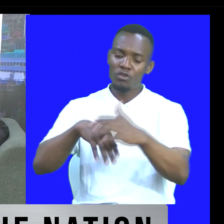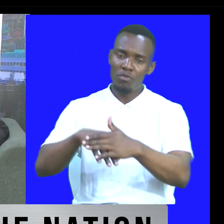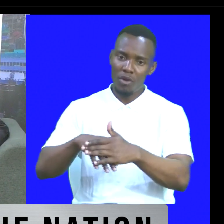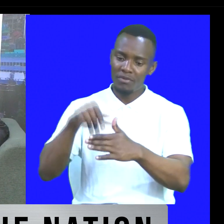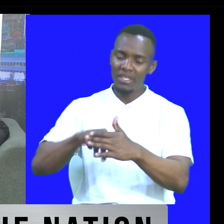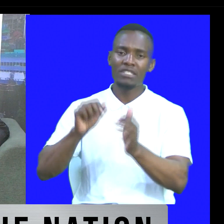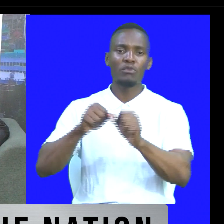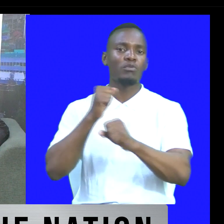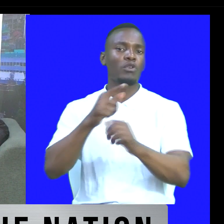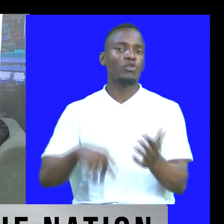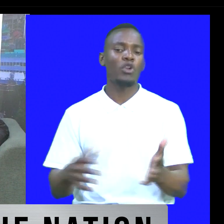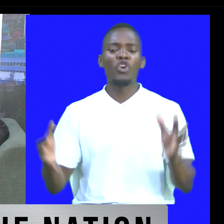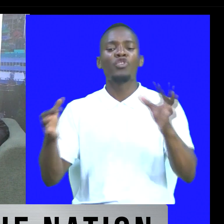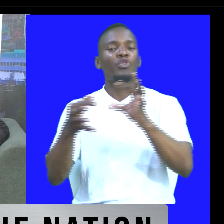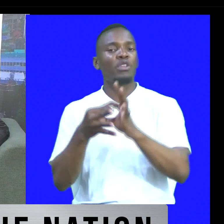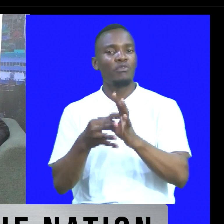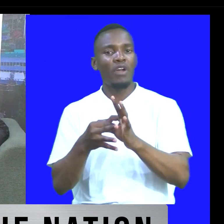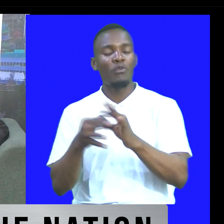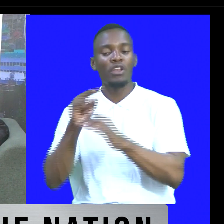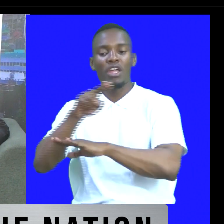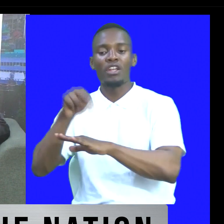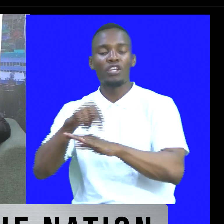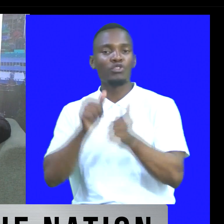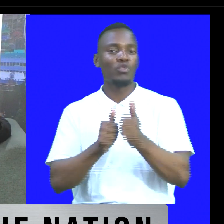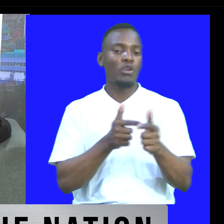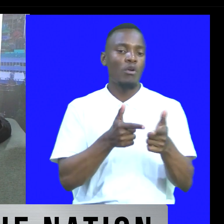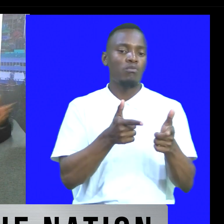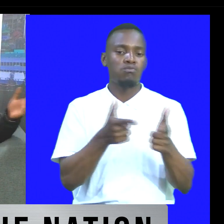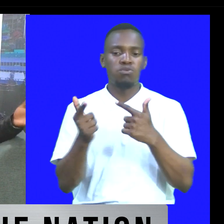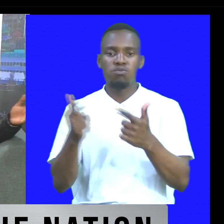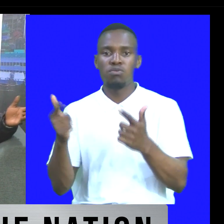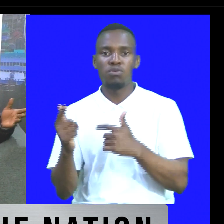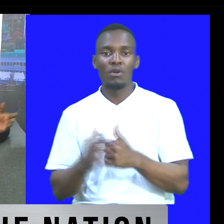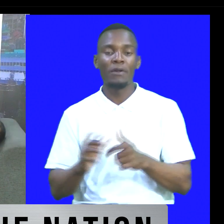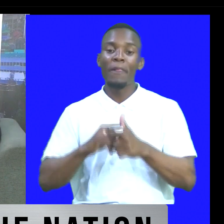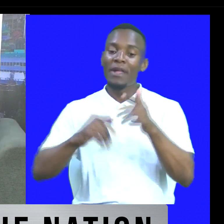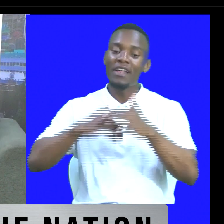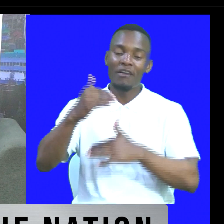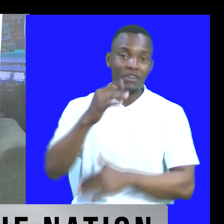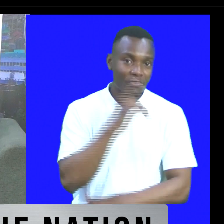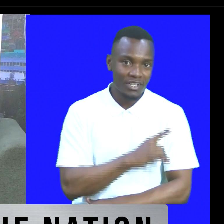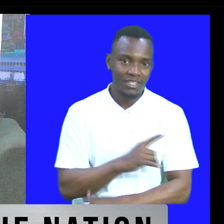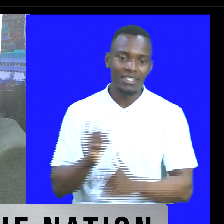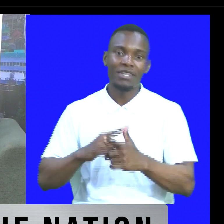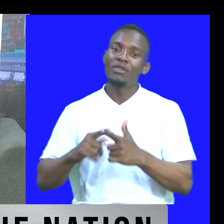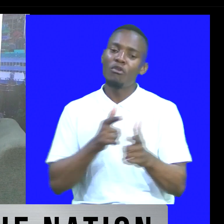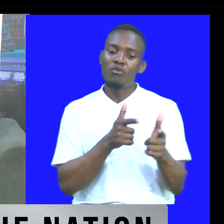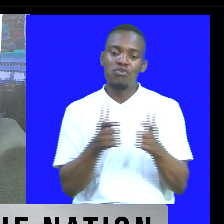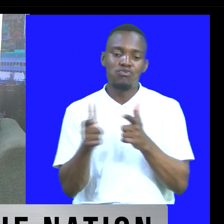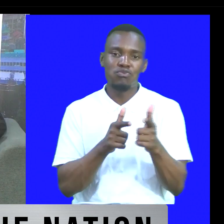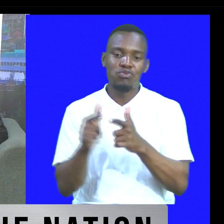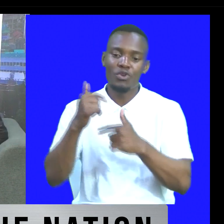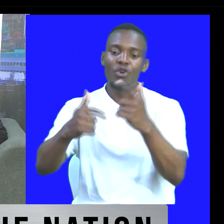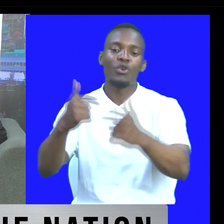even warring parties. And after that match, the fight went on, and so now you see. All